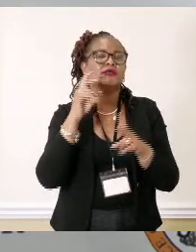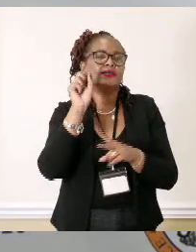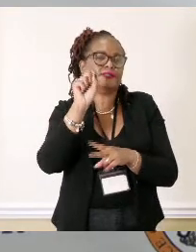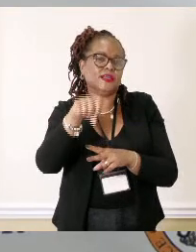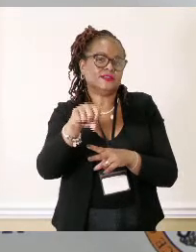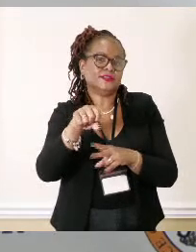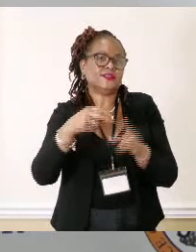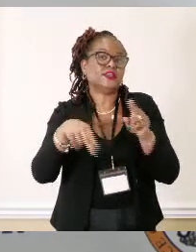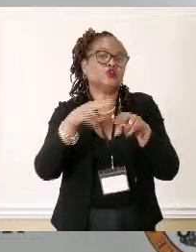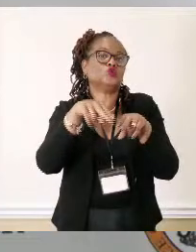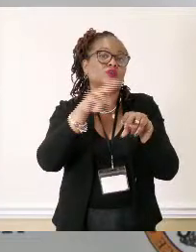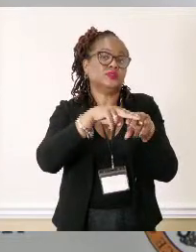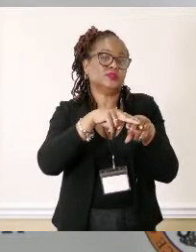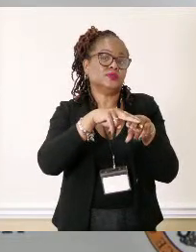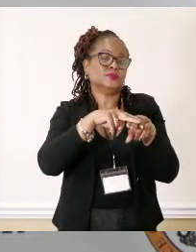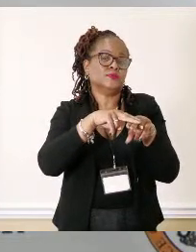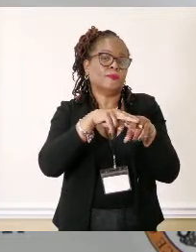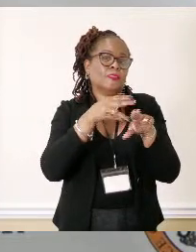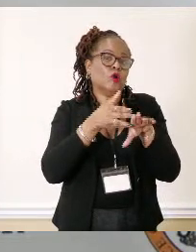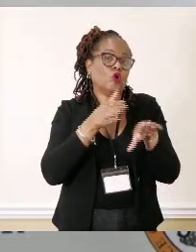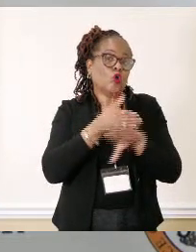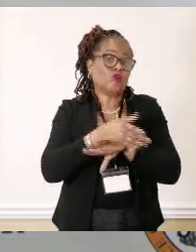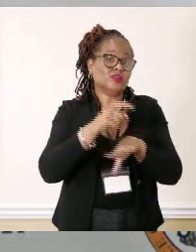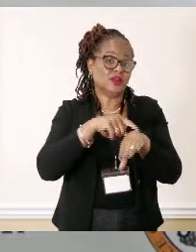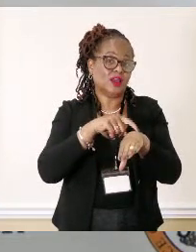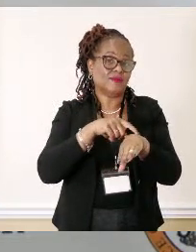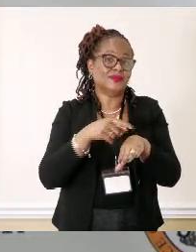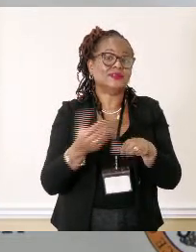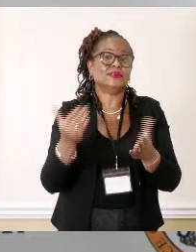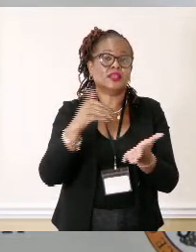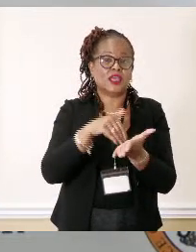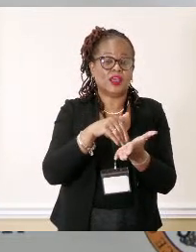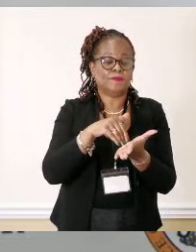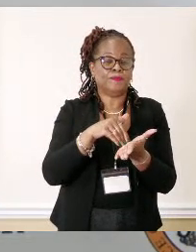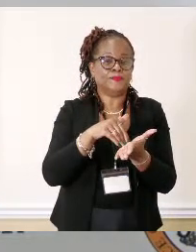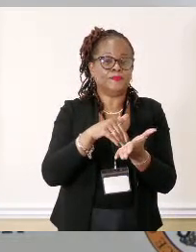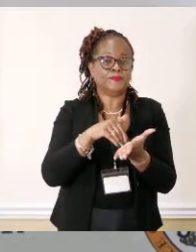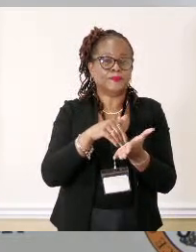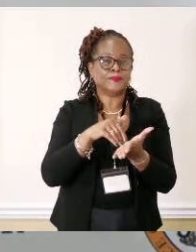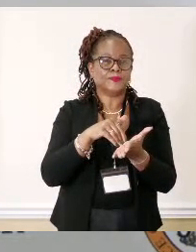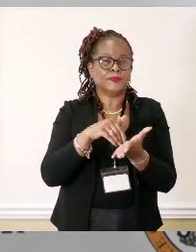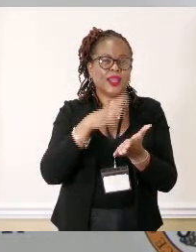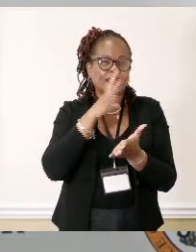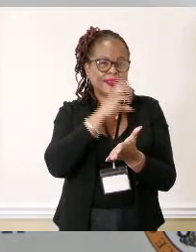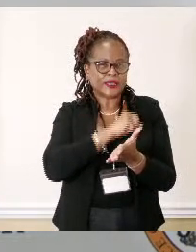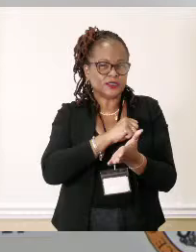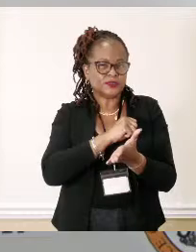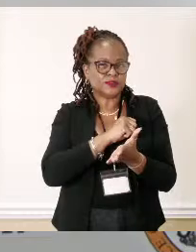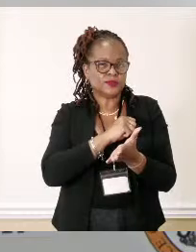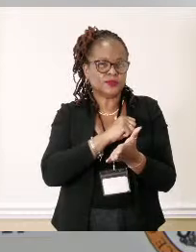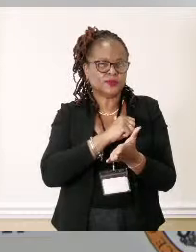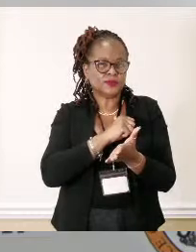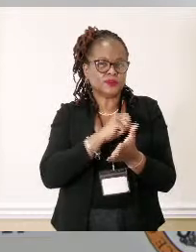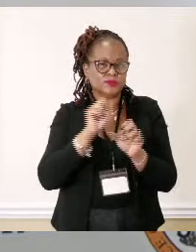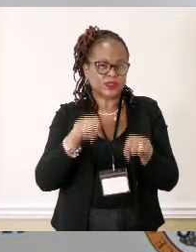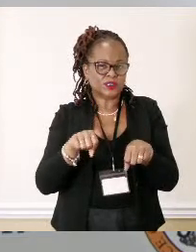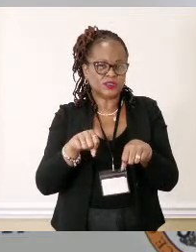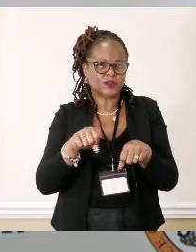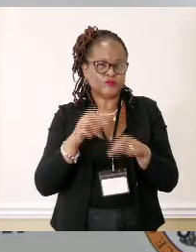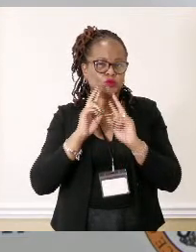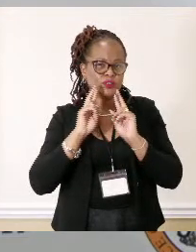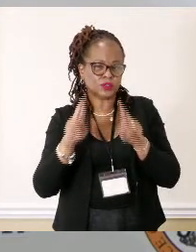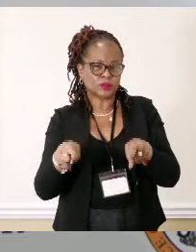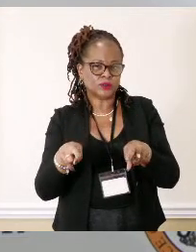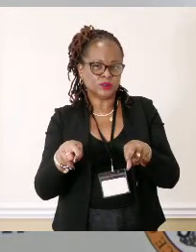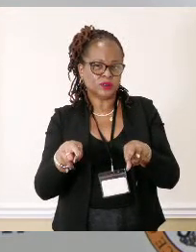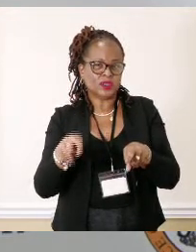it's increased over time, which again is another, I guess, indication of the validity of the results.